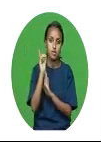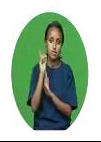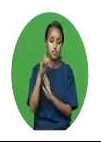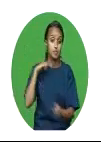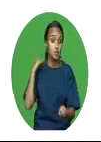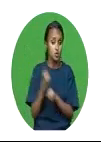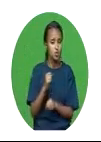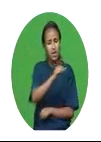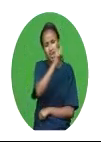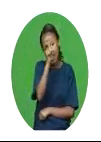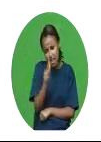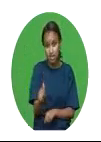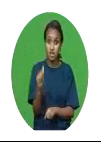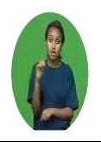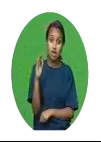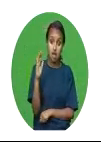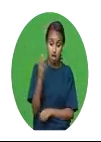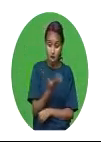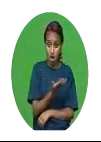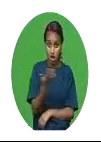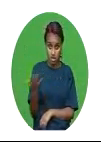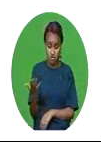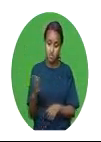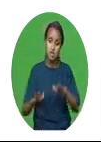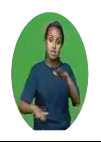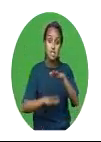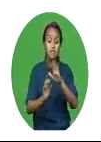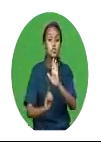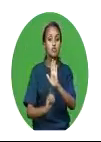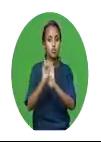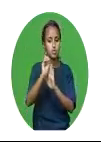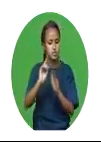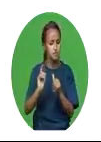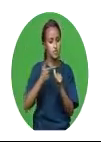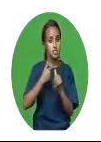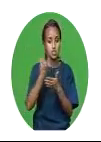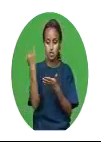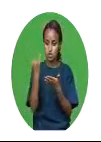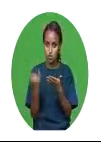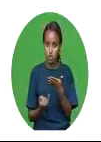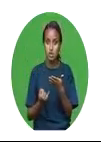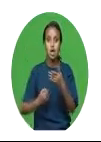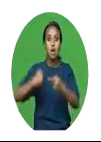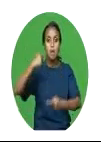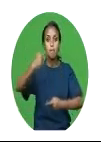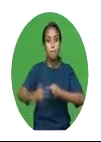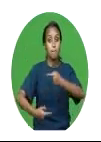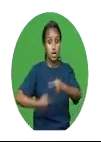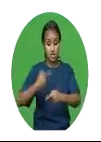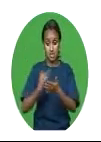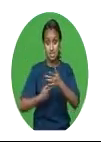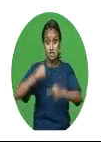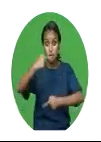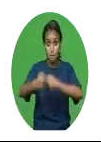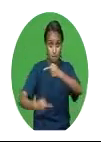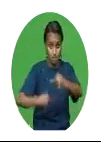To make any such item, a surface development is first drawn as a pattern. This pattern